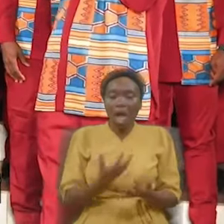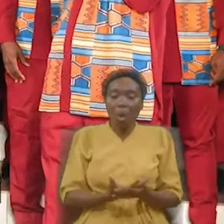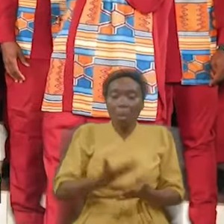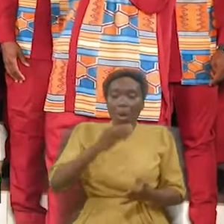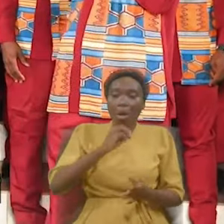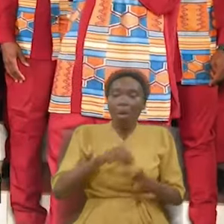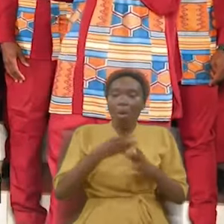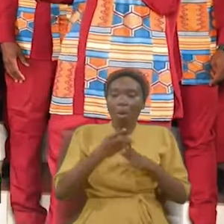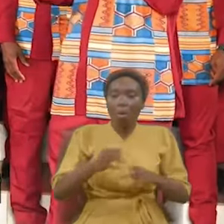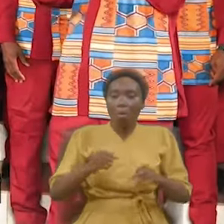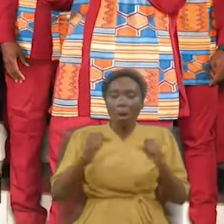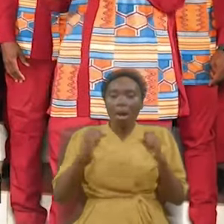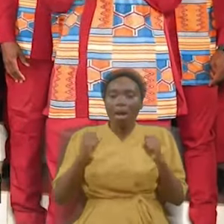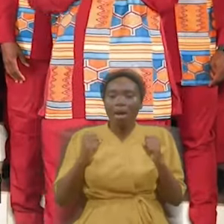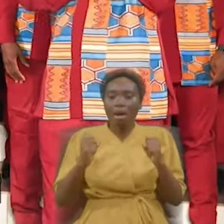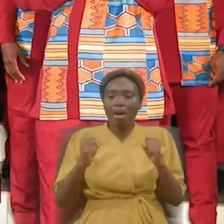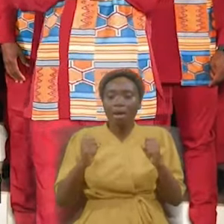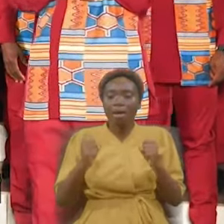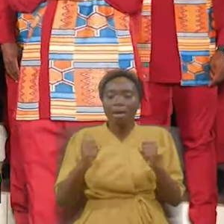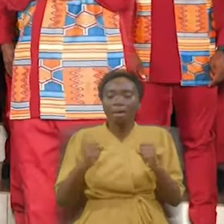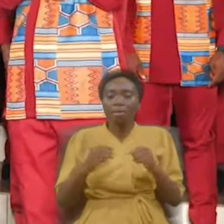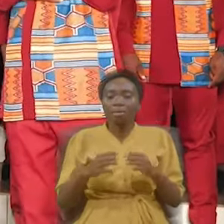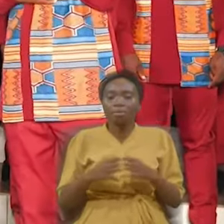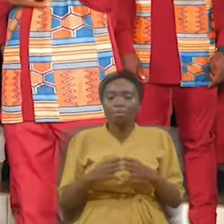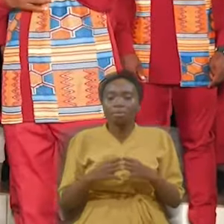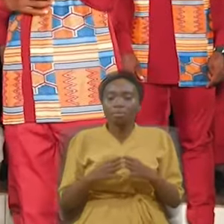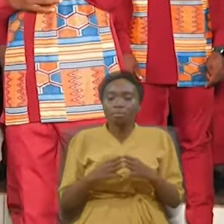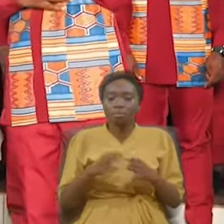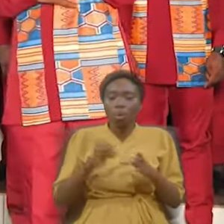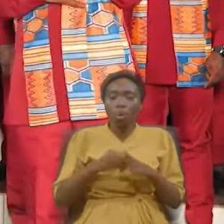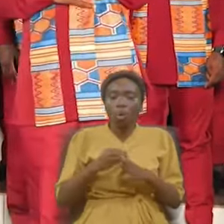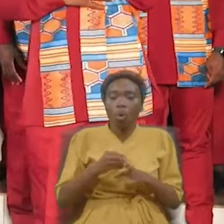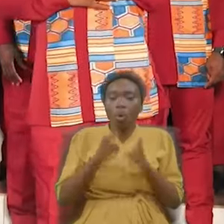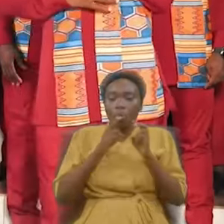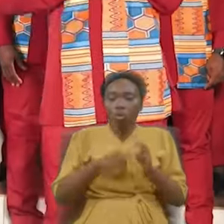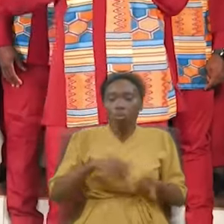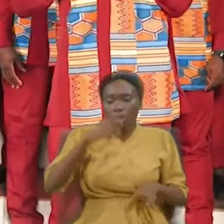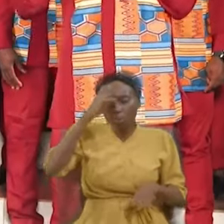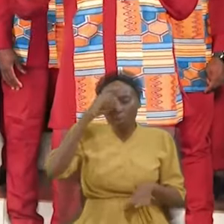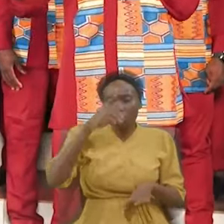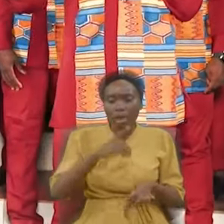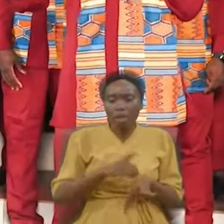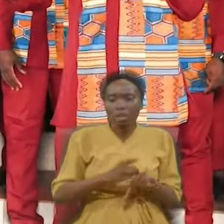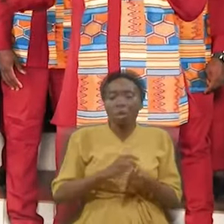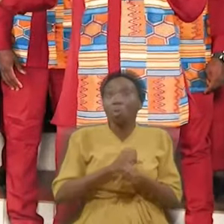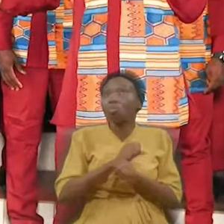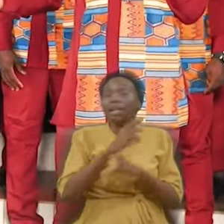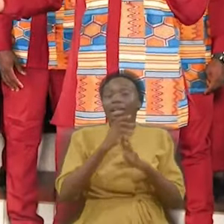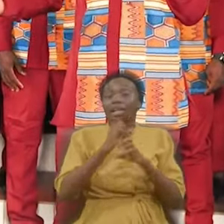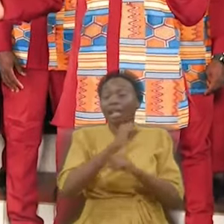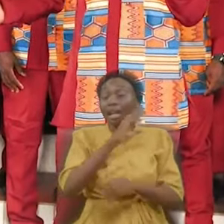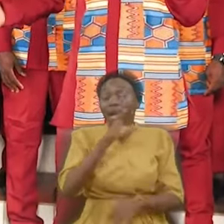Me vanterai, oh non, faible lueur de sagesse